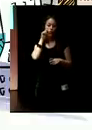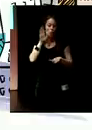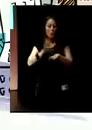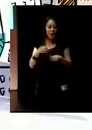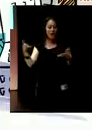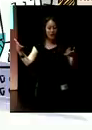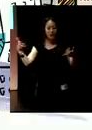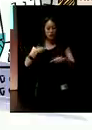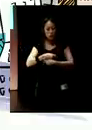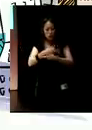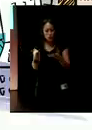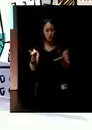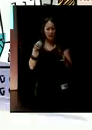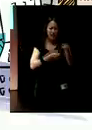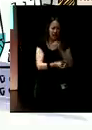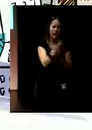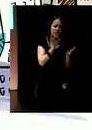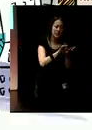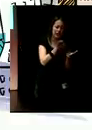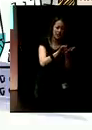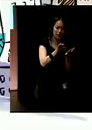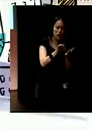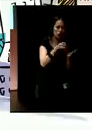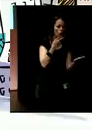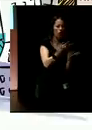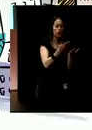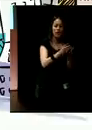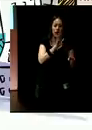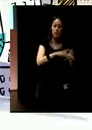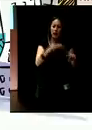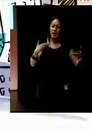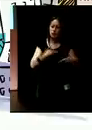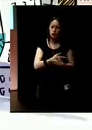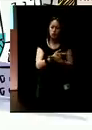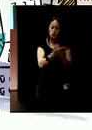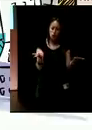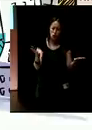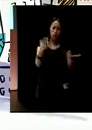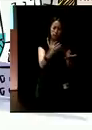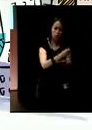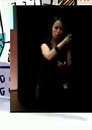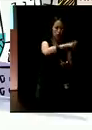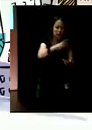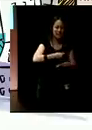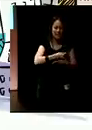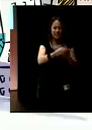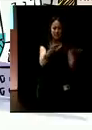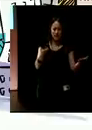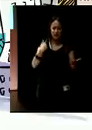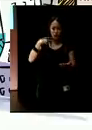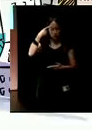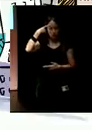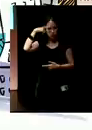best offers for everybody and every soul. And I'm convinced that